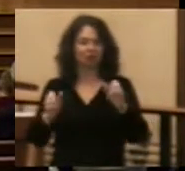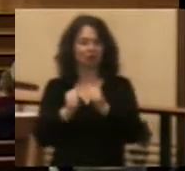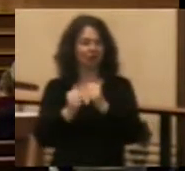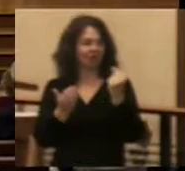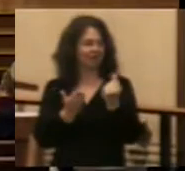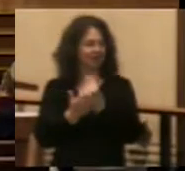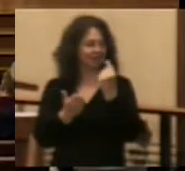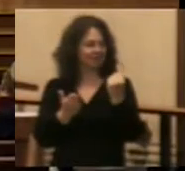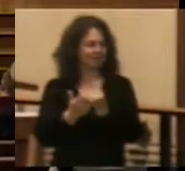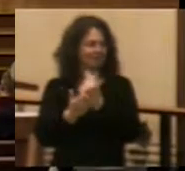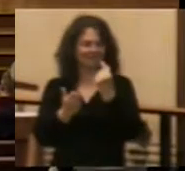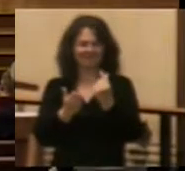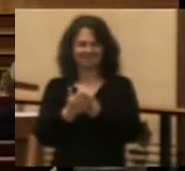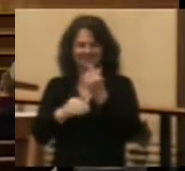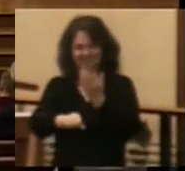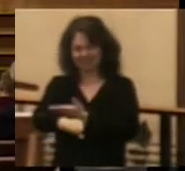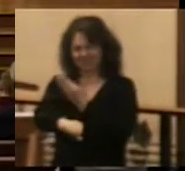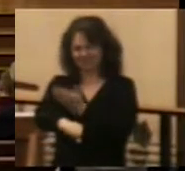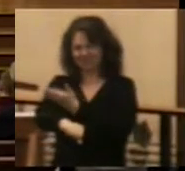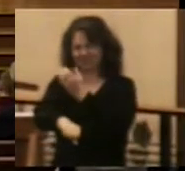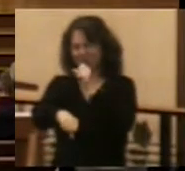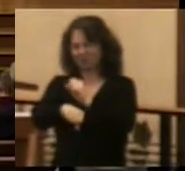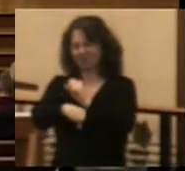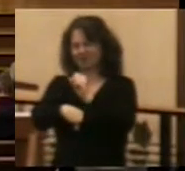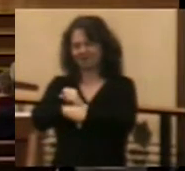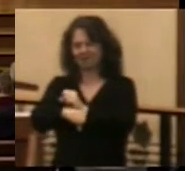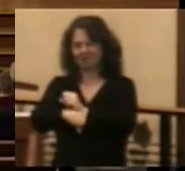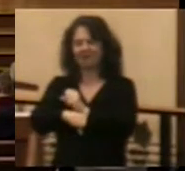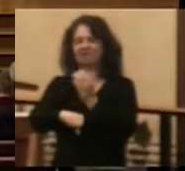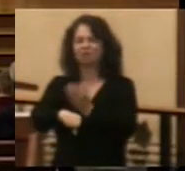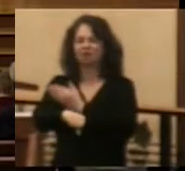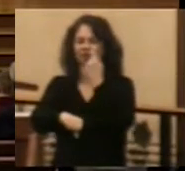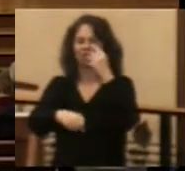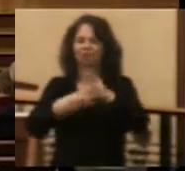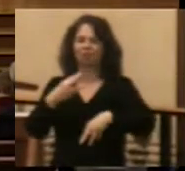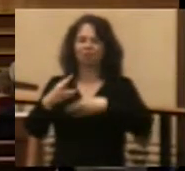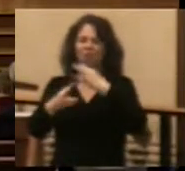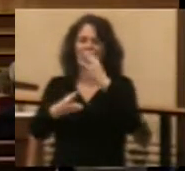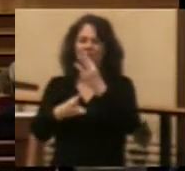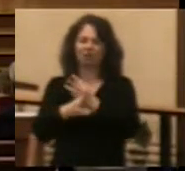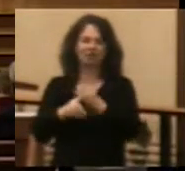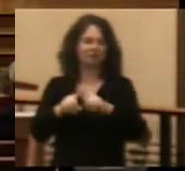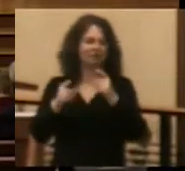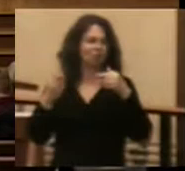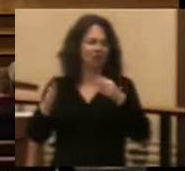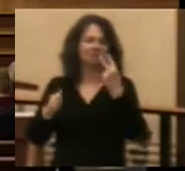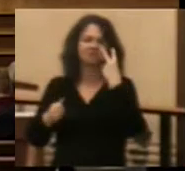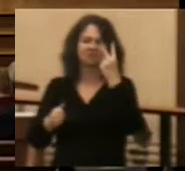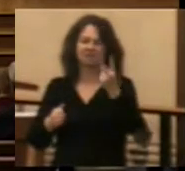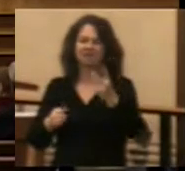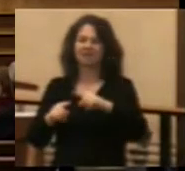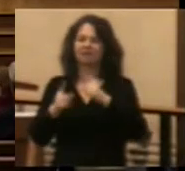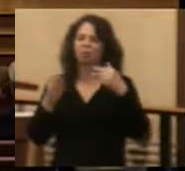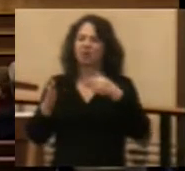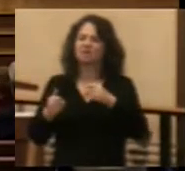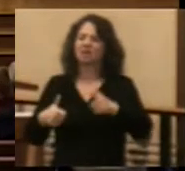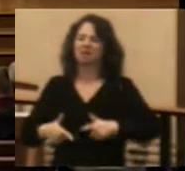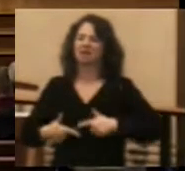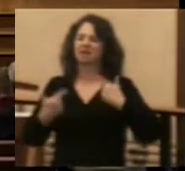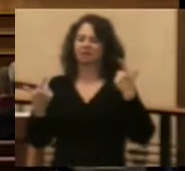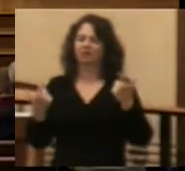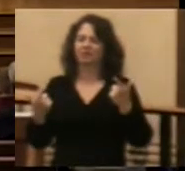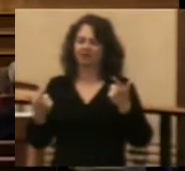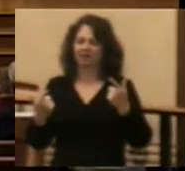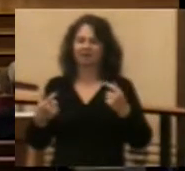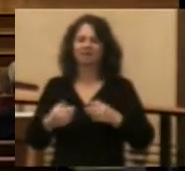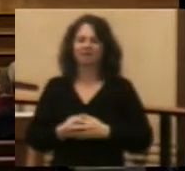in Isaiah, is construction work, to construct for the world a different way of seeing, a different way of living, so that those